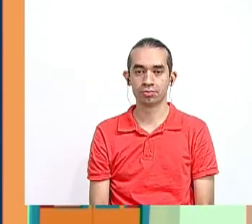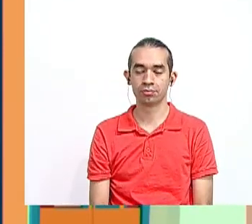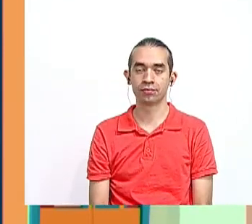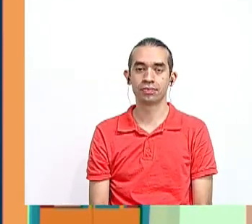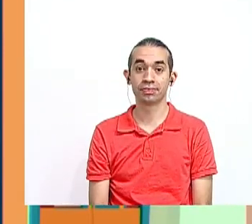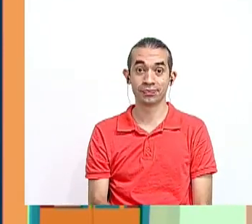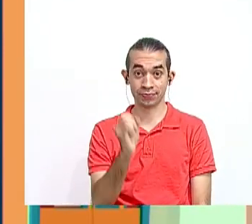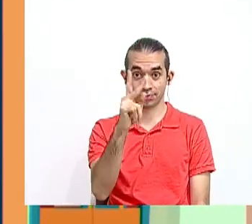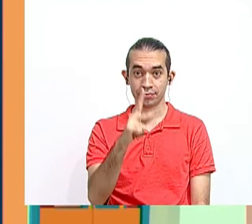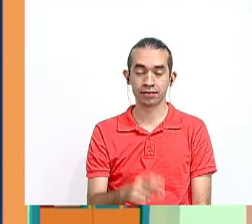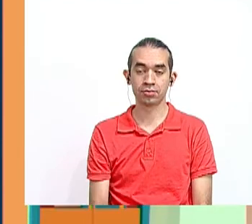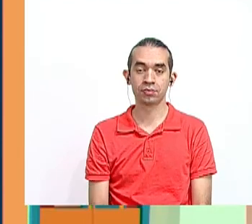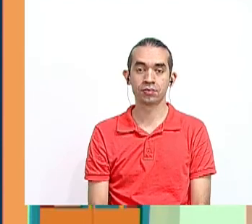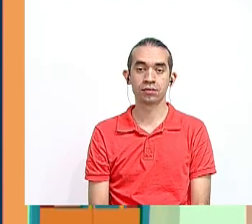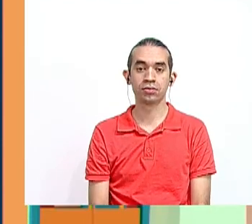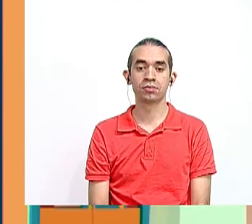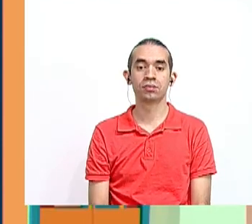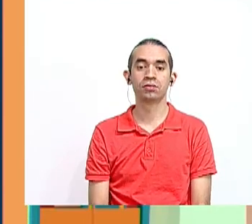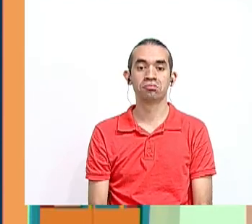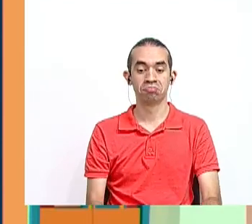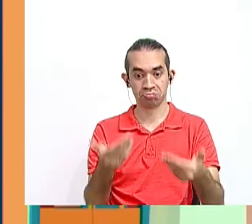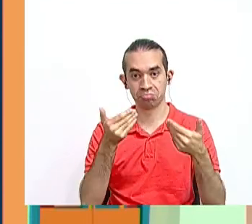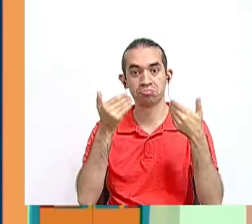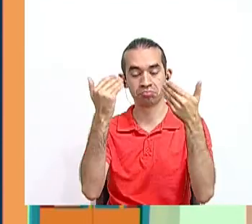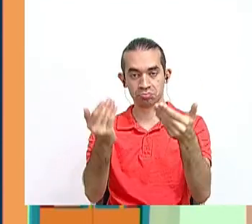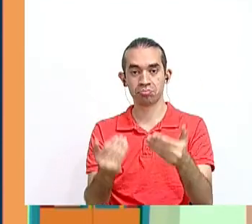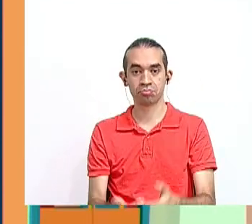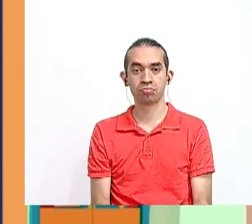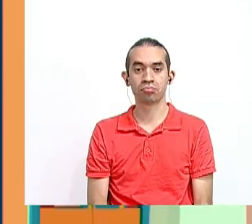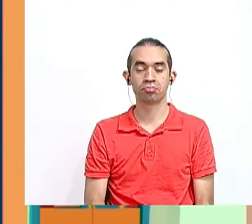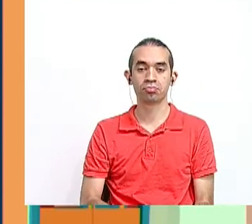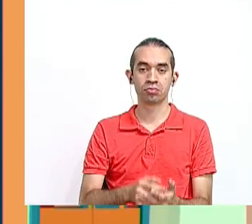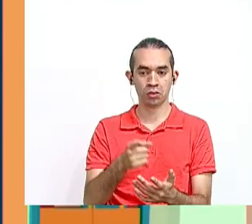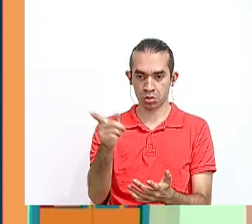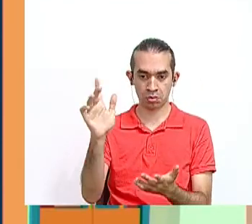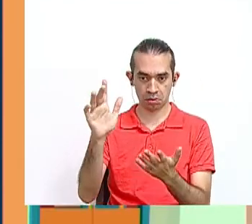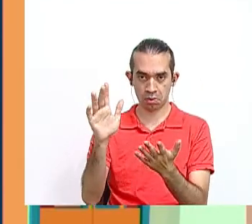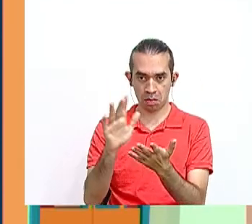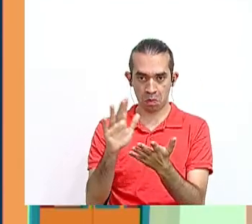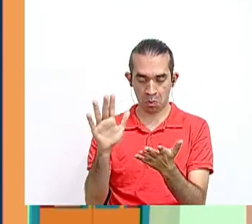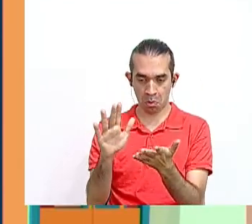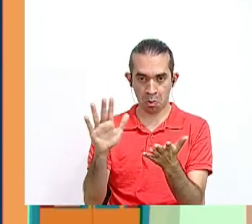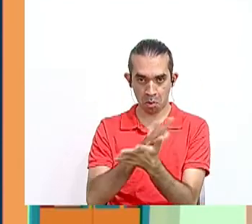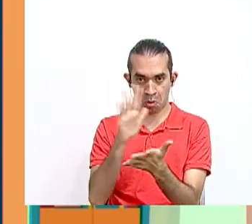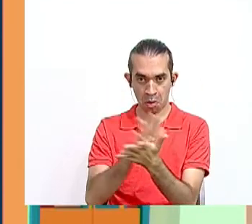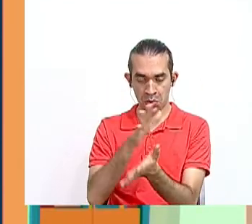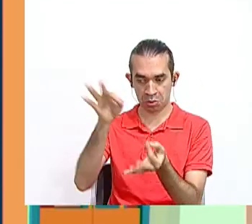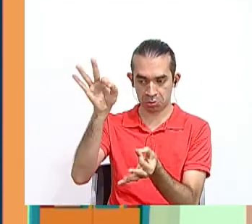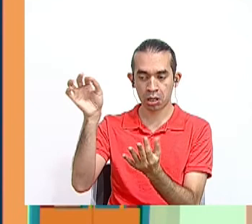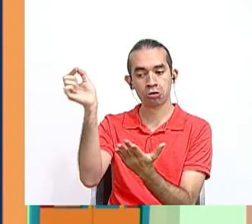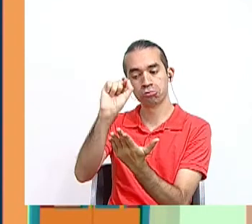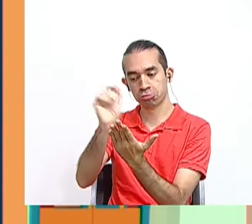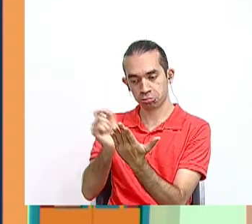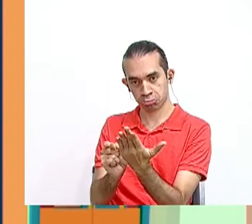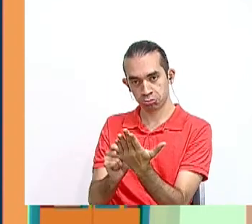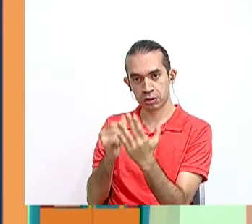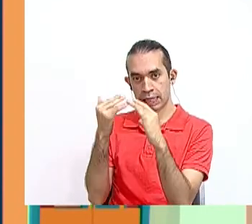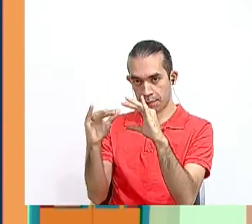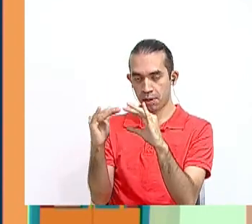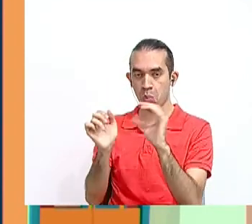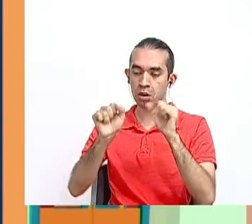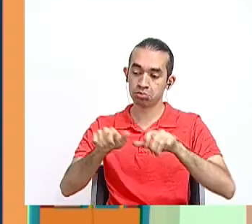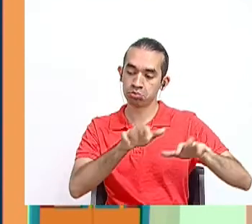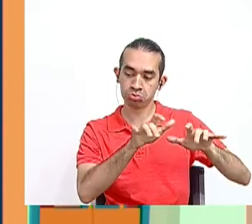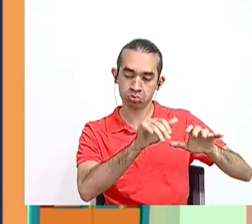today, okay? Go ahead, take some paper during this week, write a short email, and maybe you can send it to